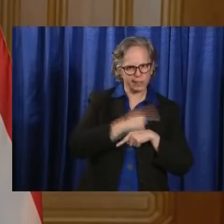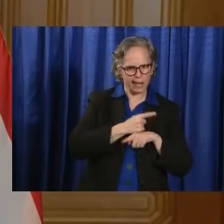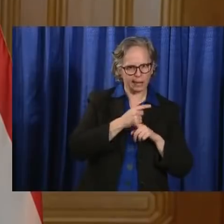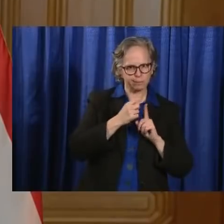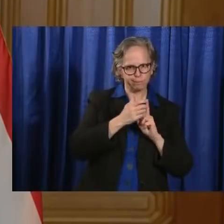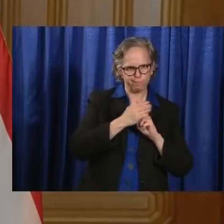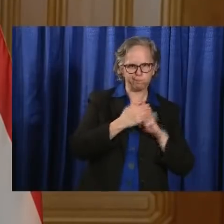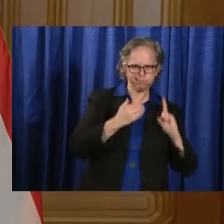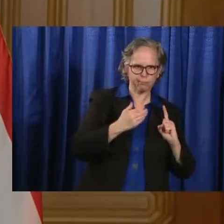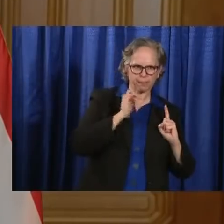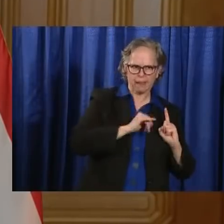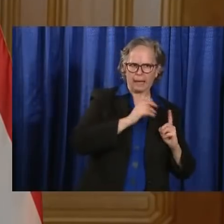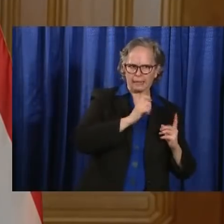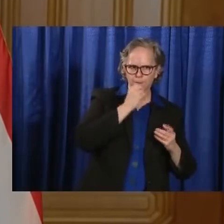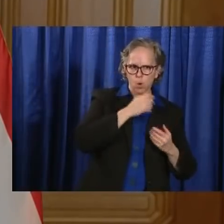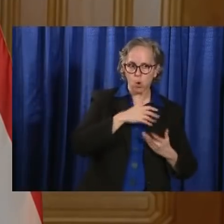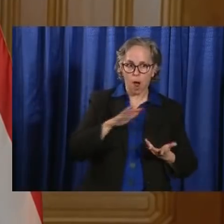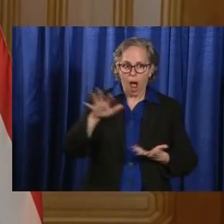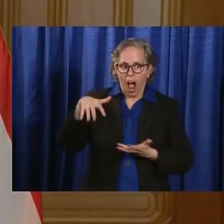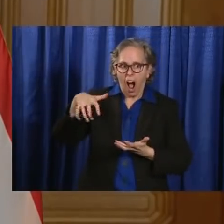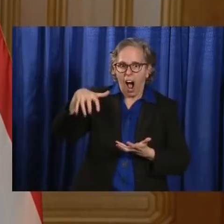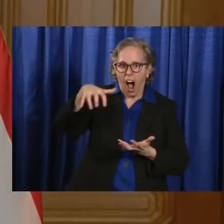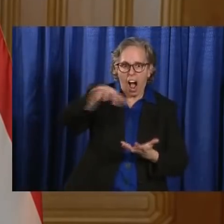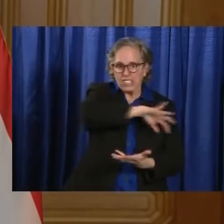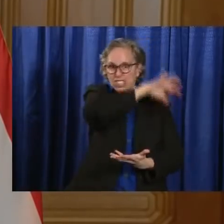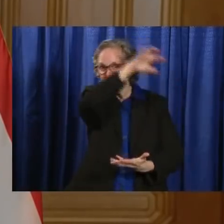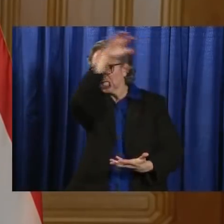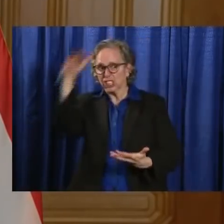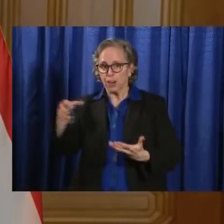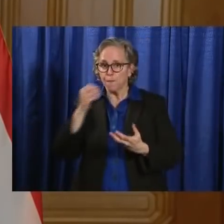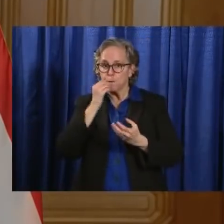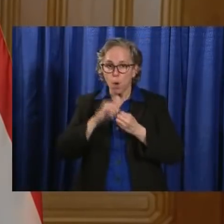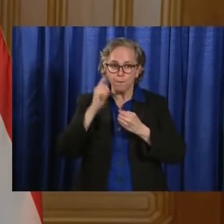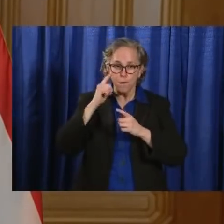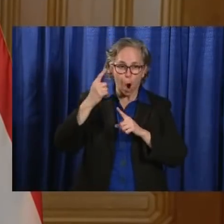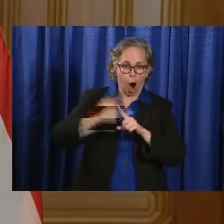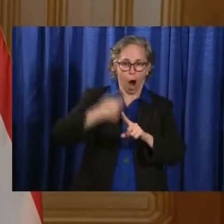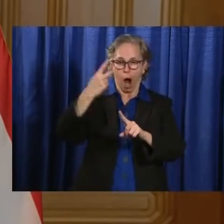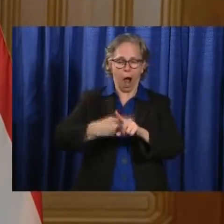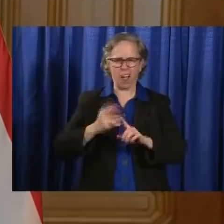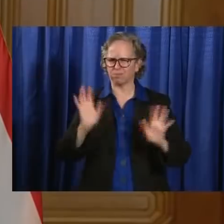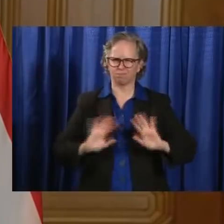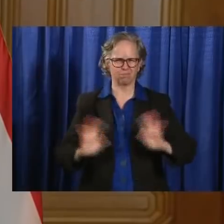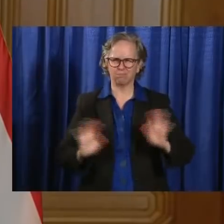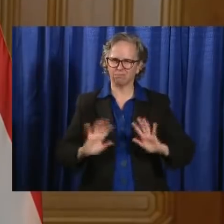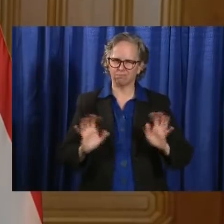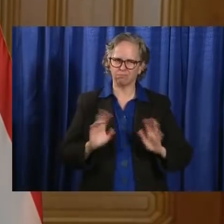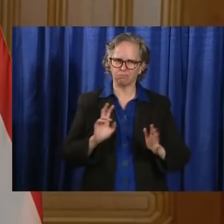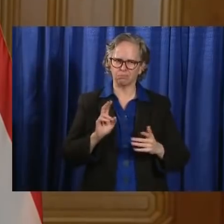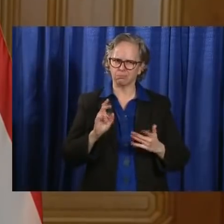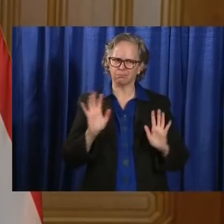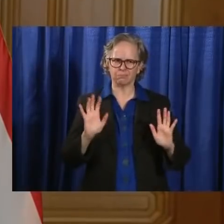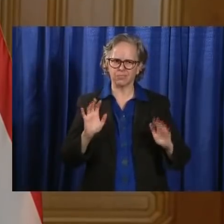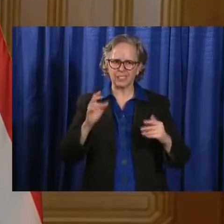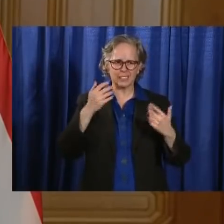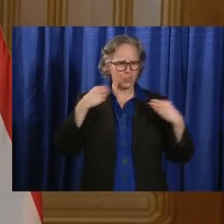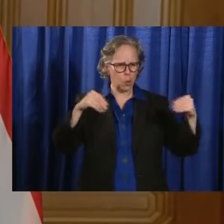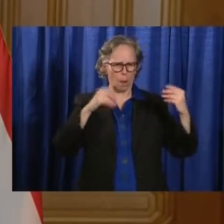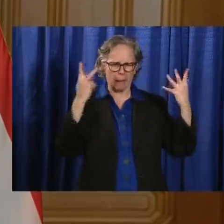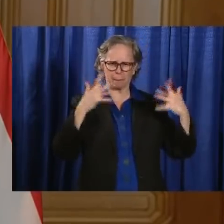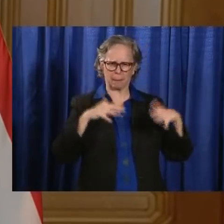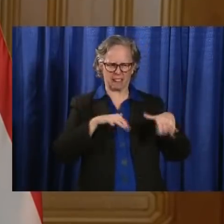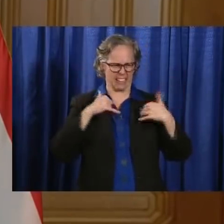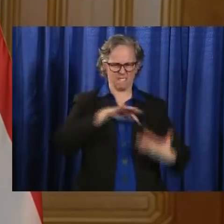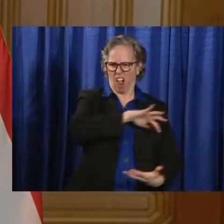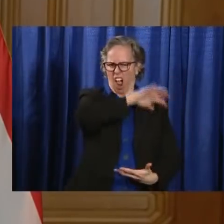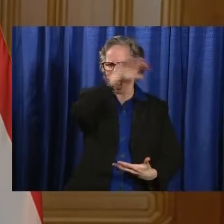need to hoard it. You don't need to have large quantities of, we've seen stories of people walking out with just tons of toilet paper and